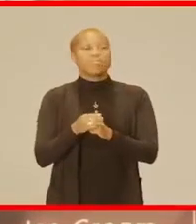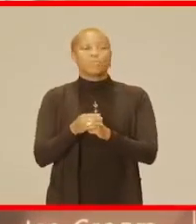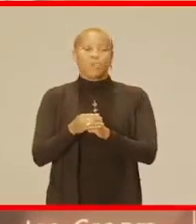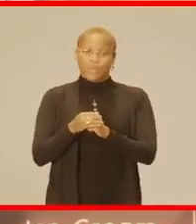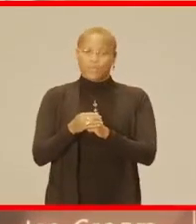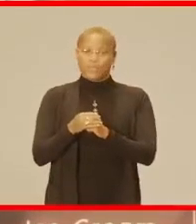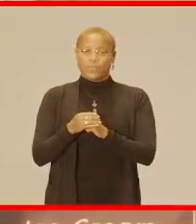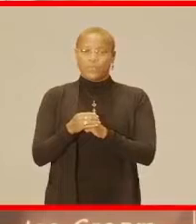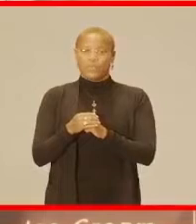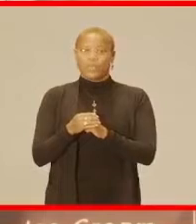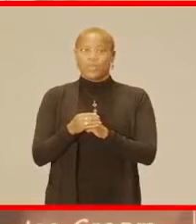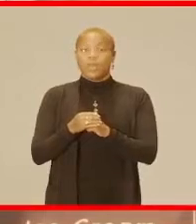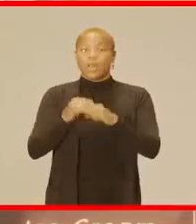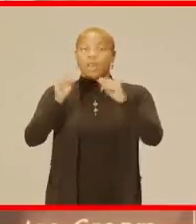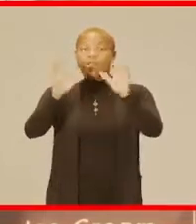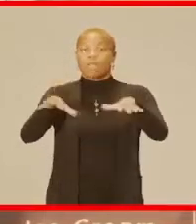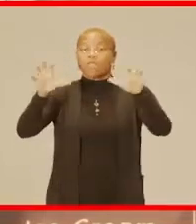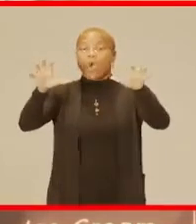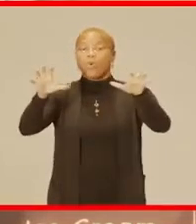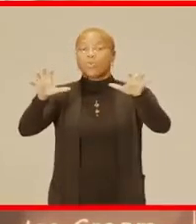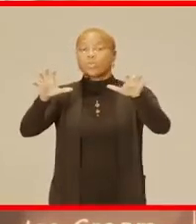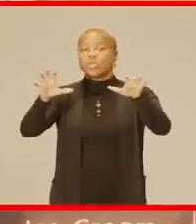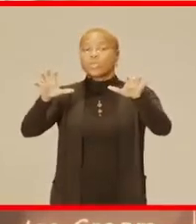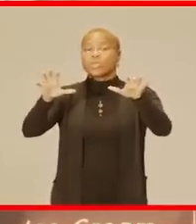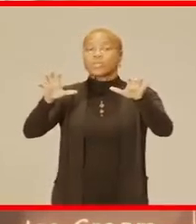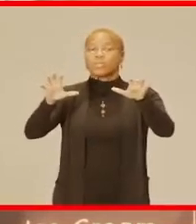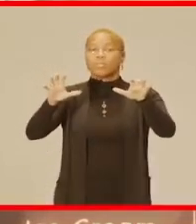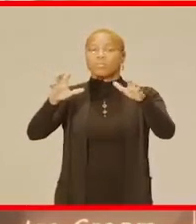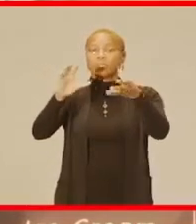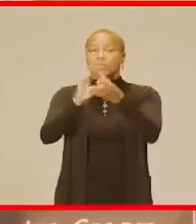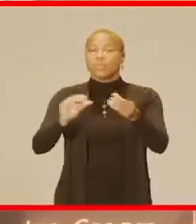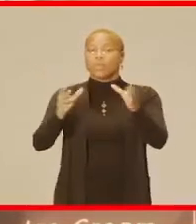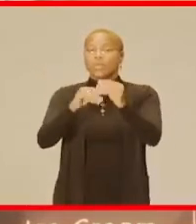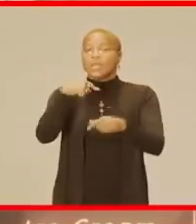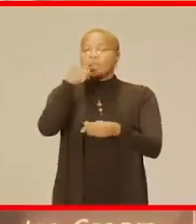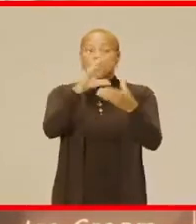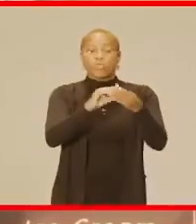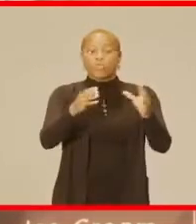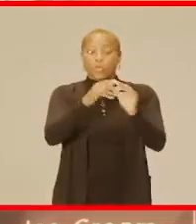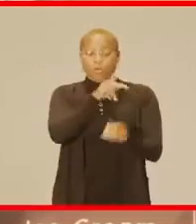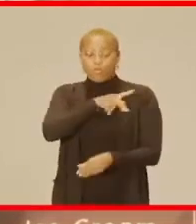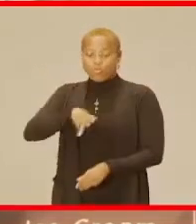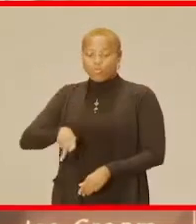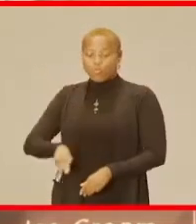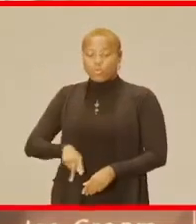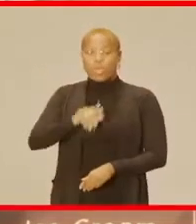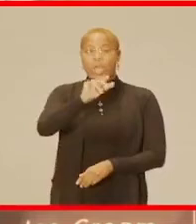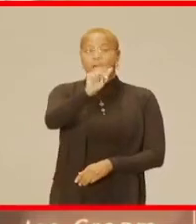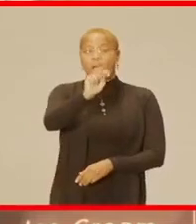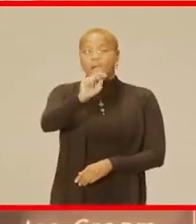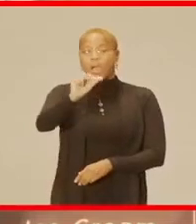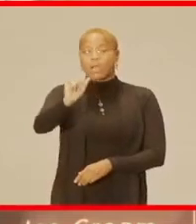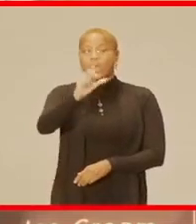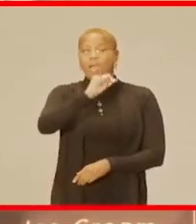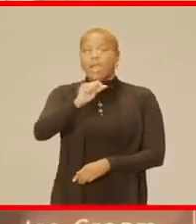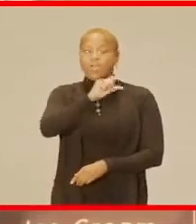the Frozen duology tells the story of Princess Anna and her older sister, Queen Elsa.